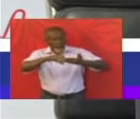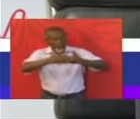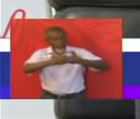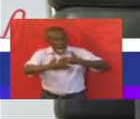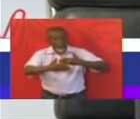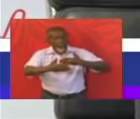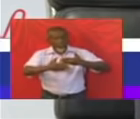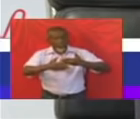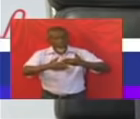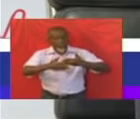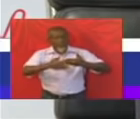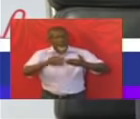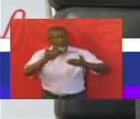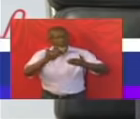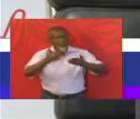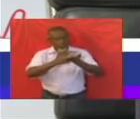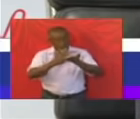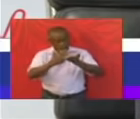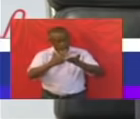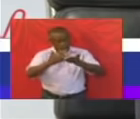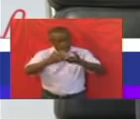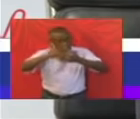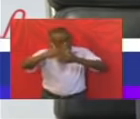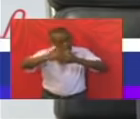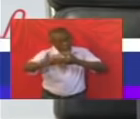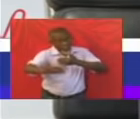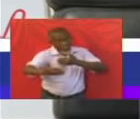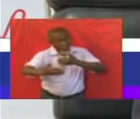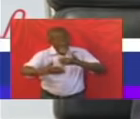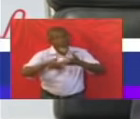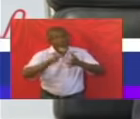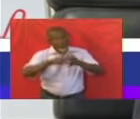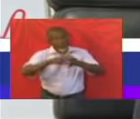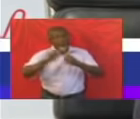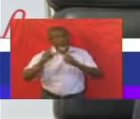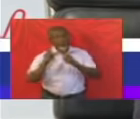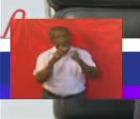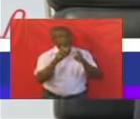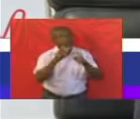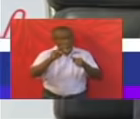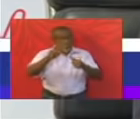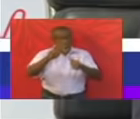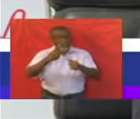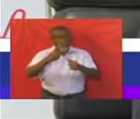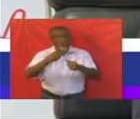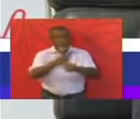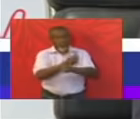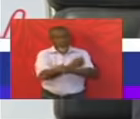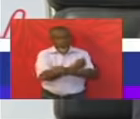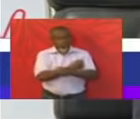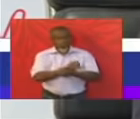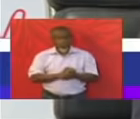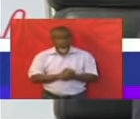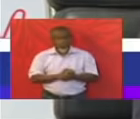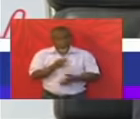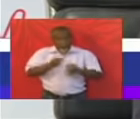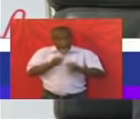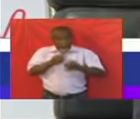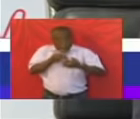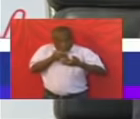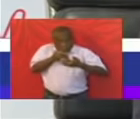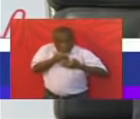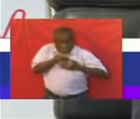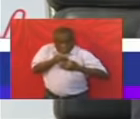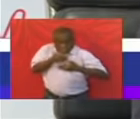weeks afterwards for your second dose. As I said before, if you're close to delivery, you may have delivered when you're accessing that